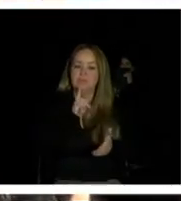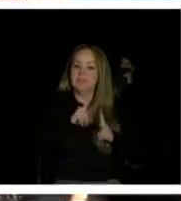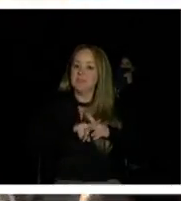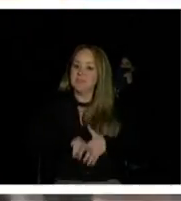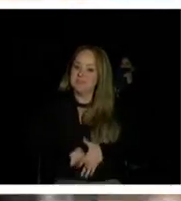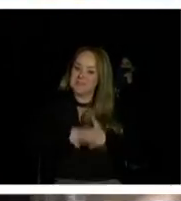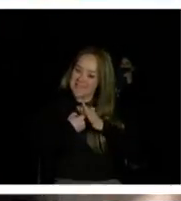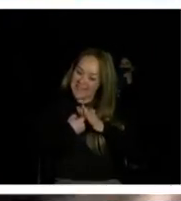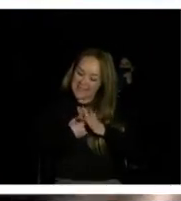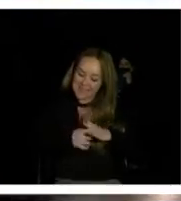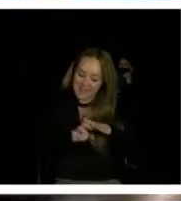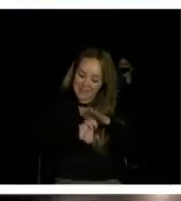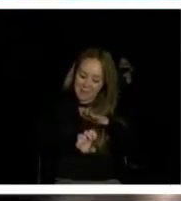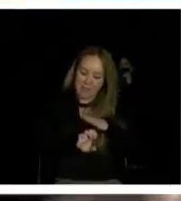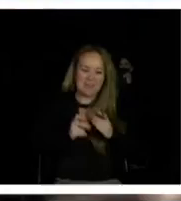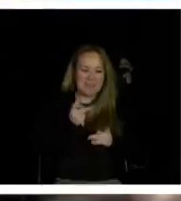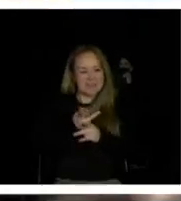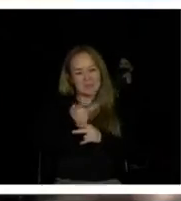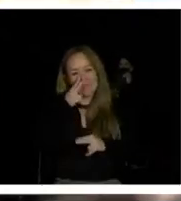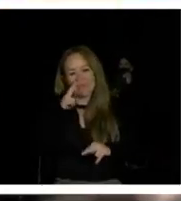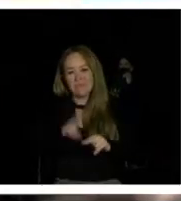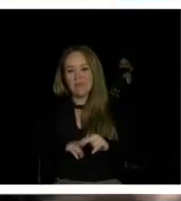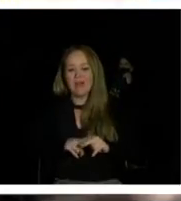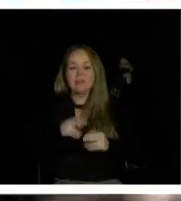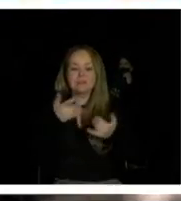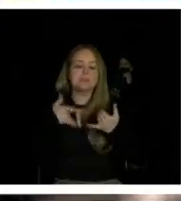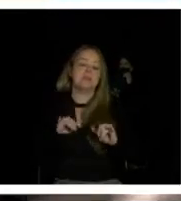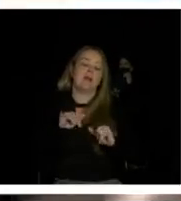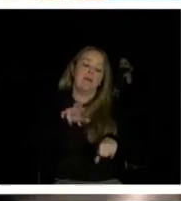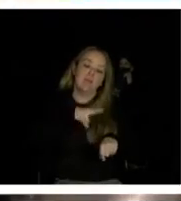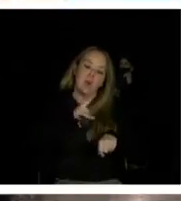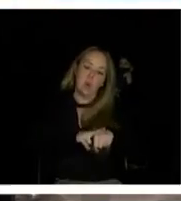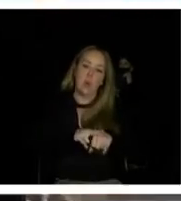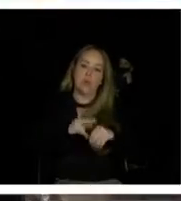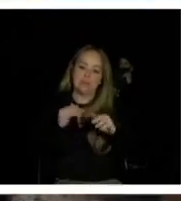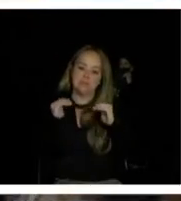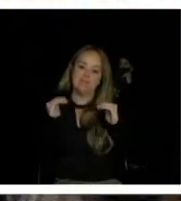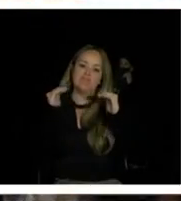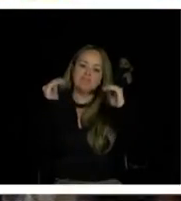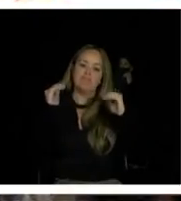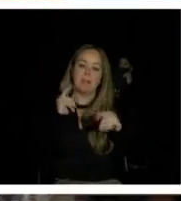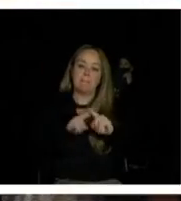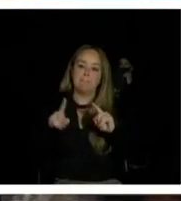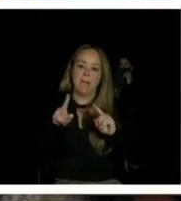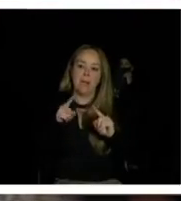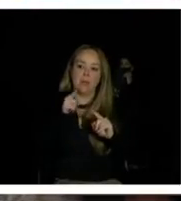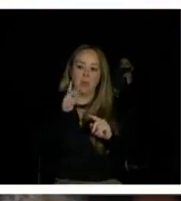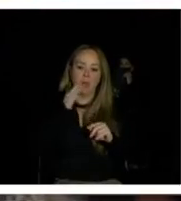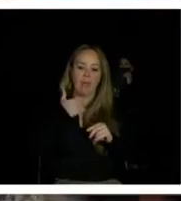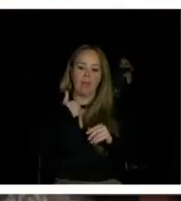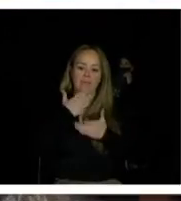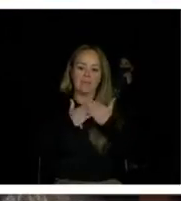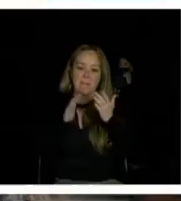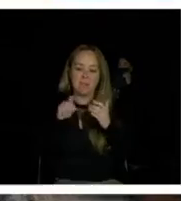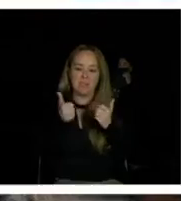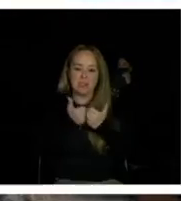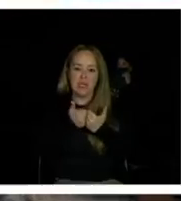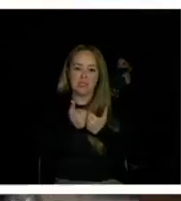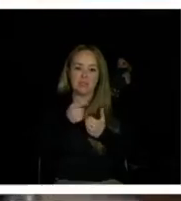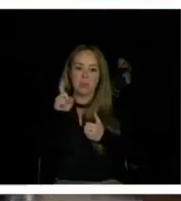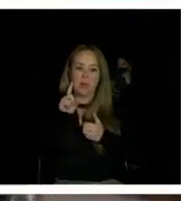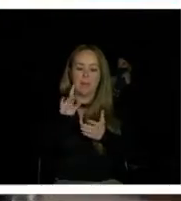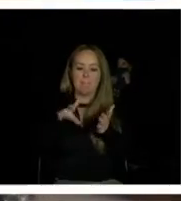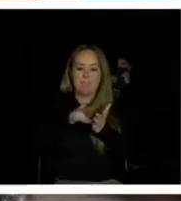elementary. Let's right. keep it fun. Let's keep it light. I mean, while still, of course, advancing and doing things. And you're going to have a pivot somewhere where a middle school